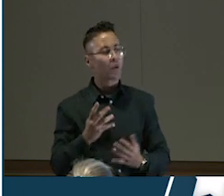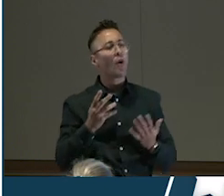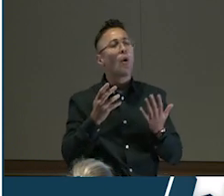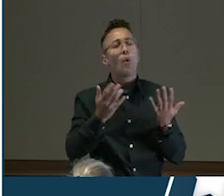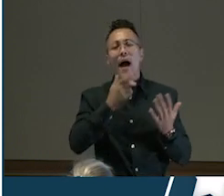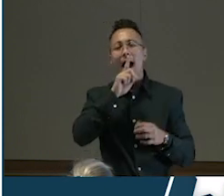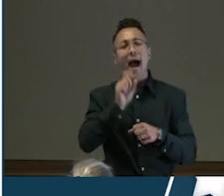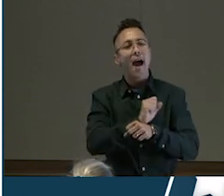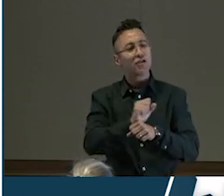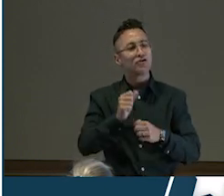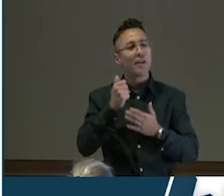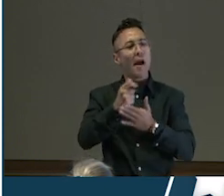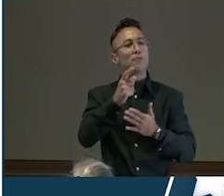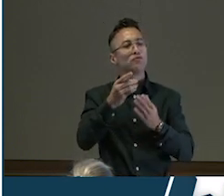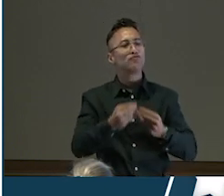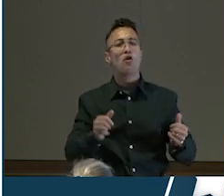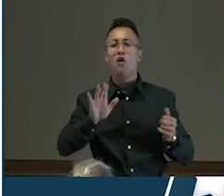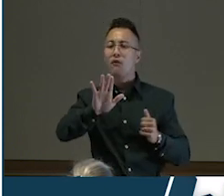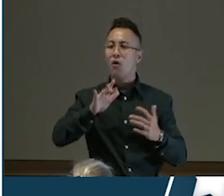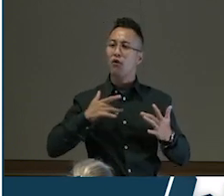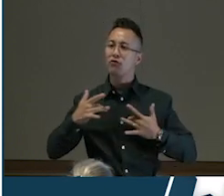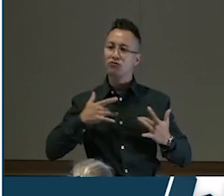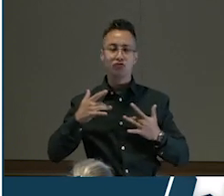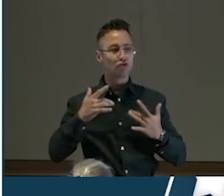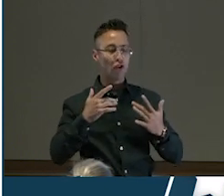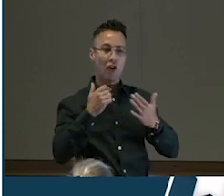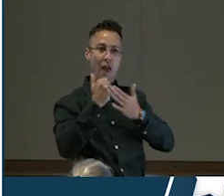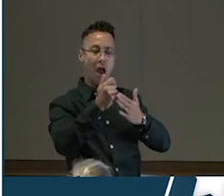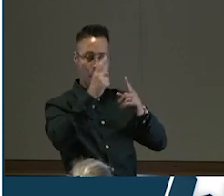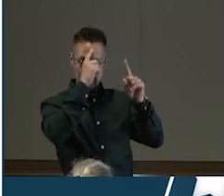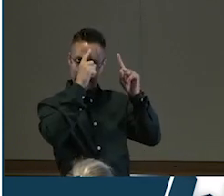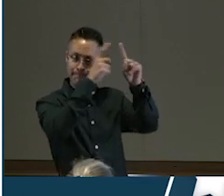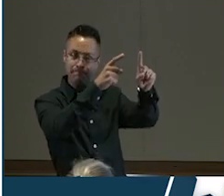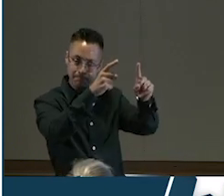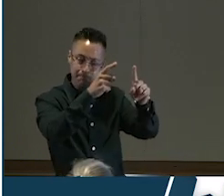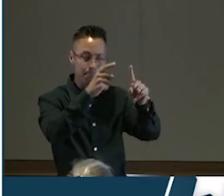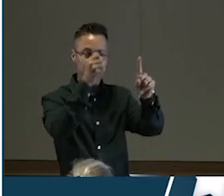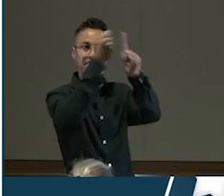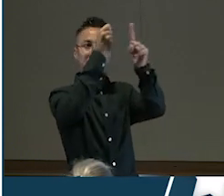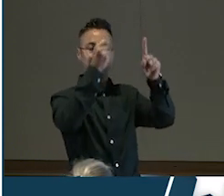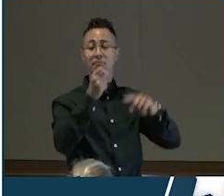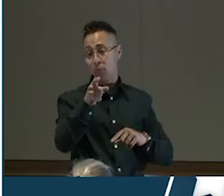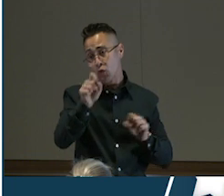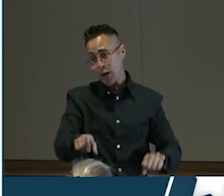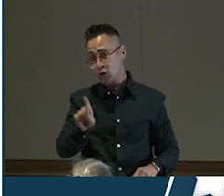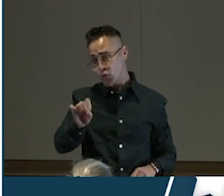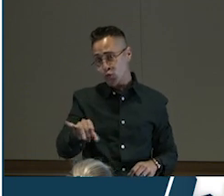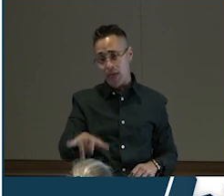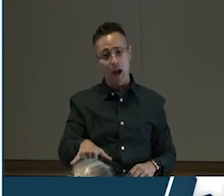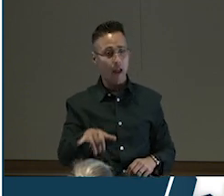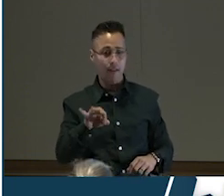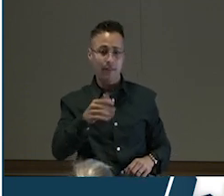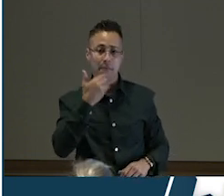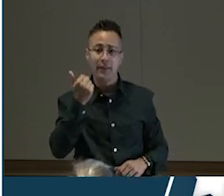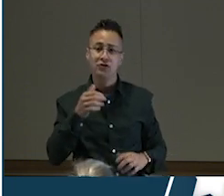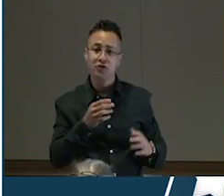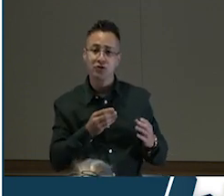you solve the biggest concerns and gets you to the goal. But absolutely, you could do that if that became the best